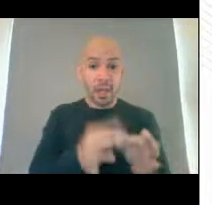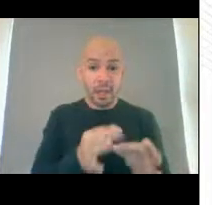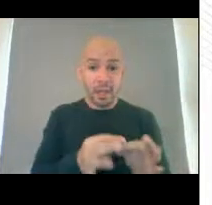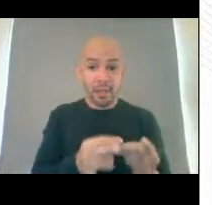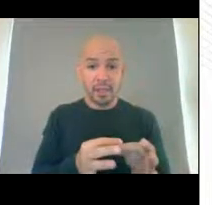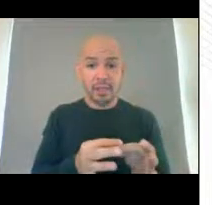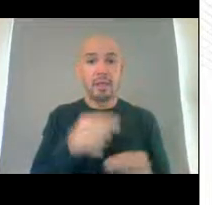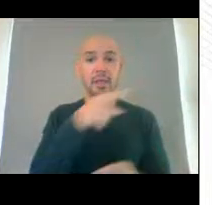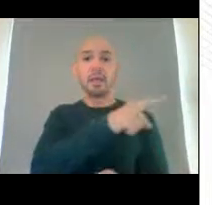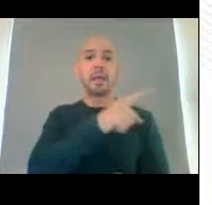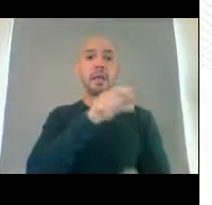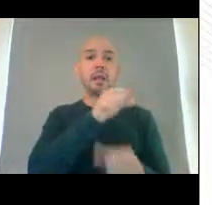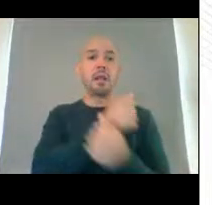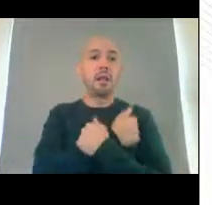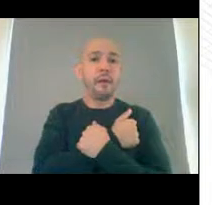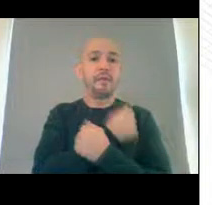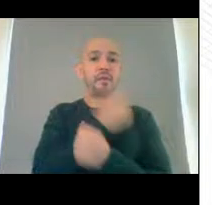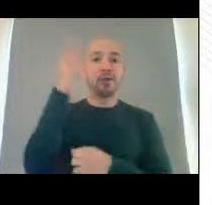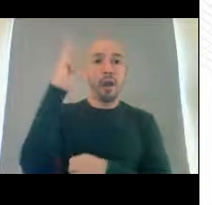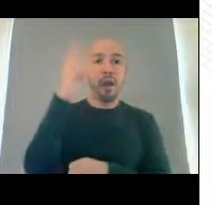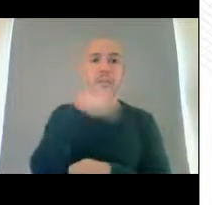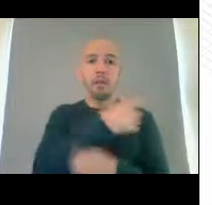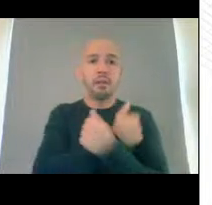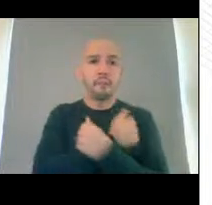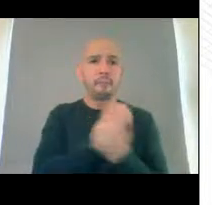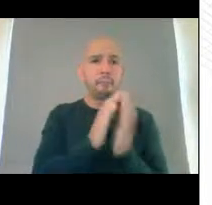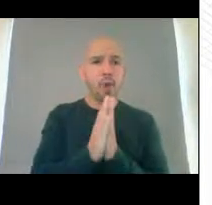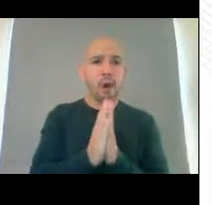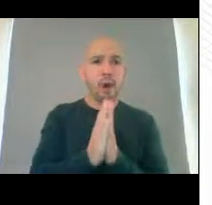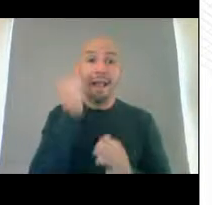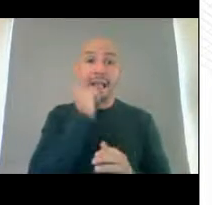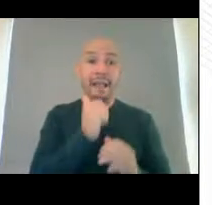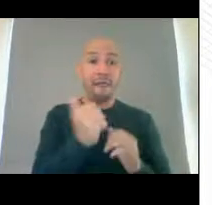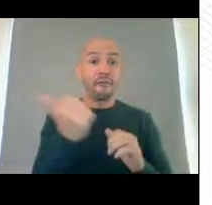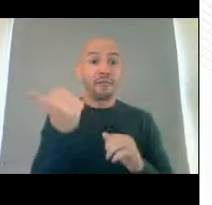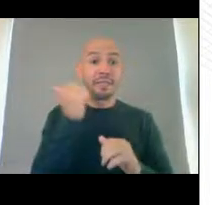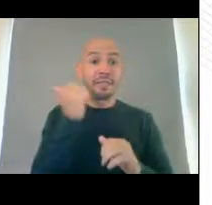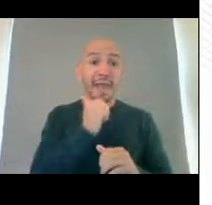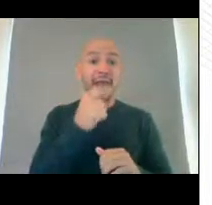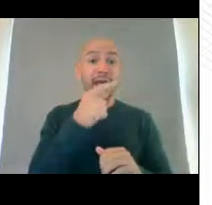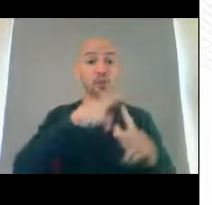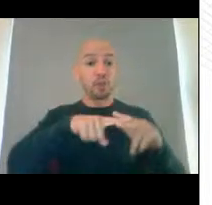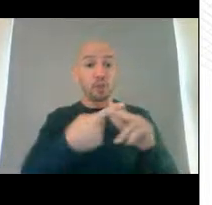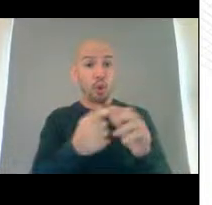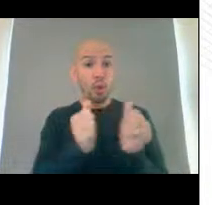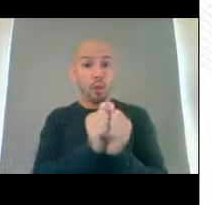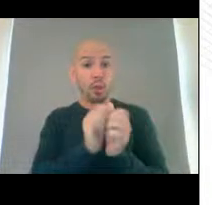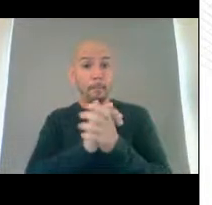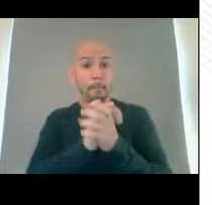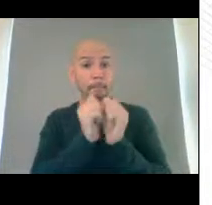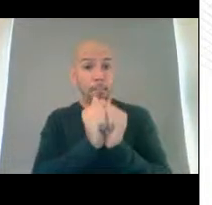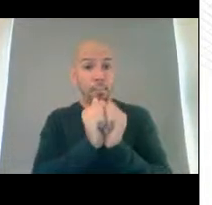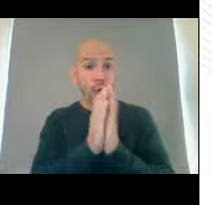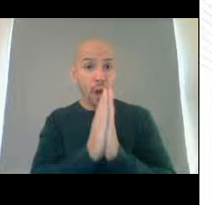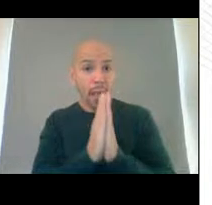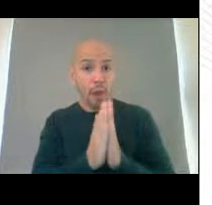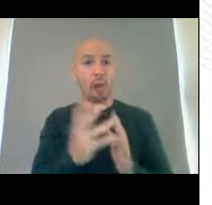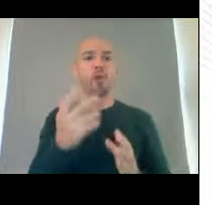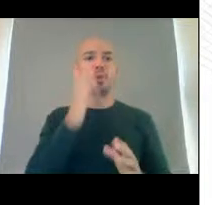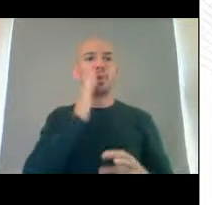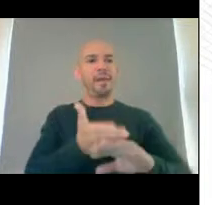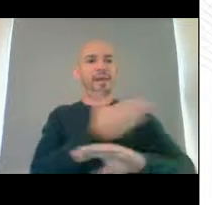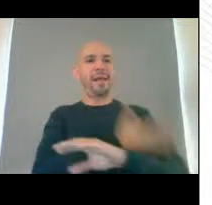he loved god and praying he would always say a day that starts with prayer is a day worth living and to enhance his faith he learned to read and